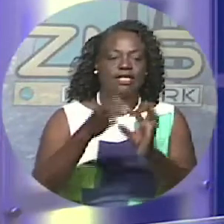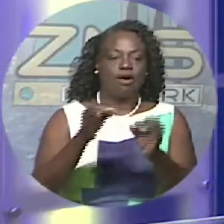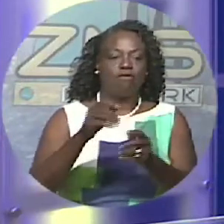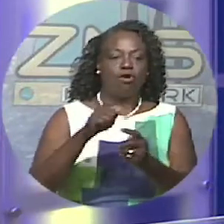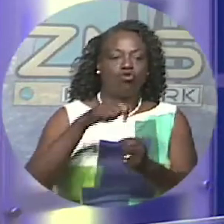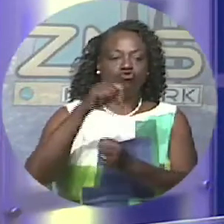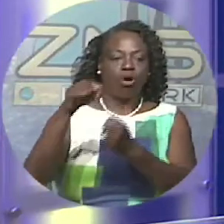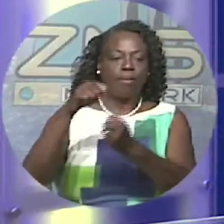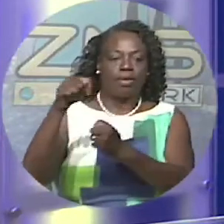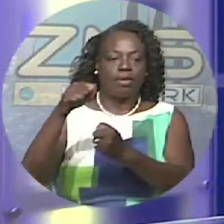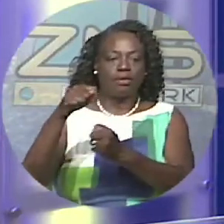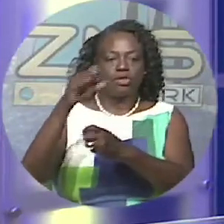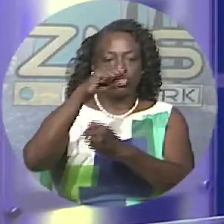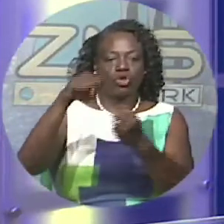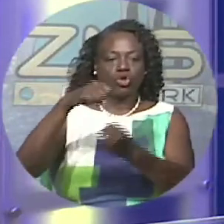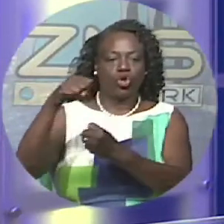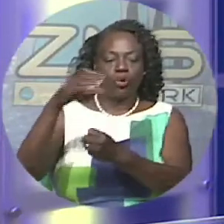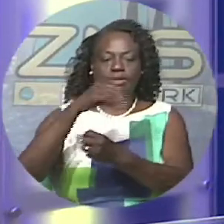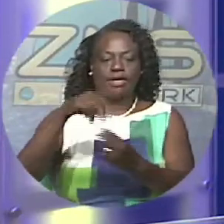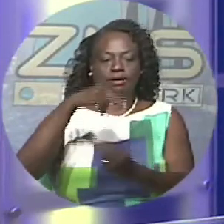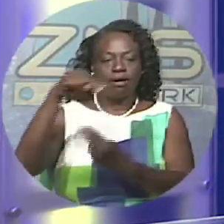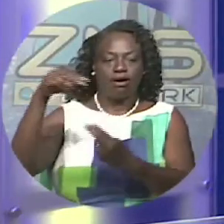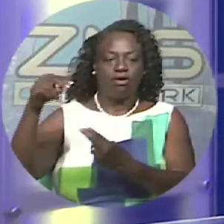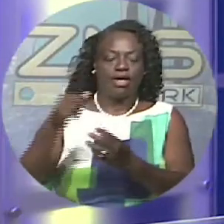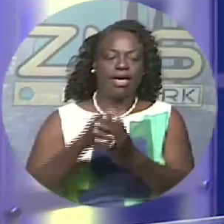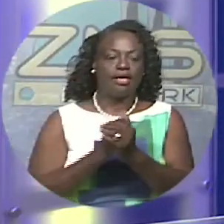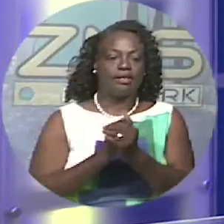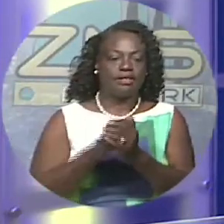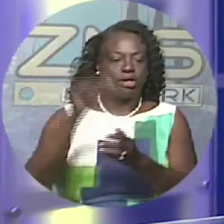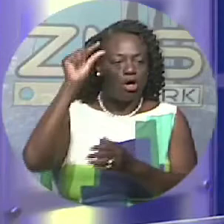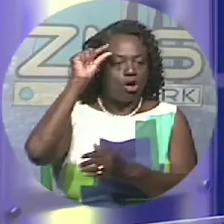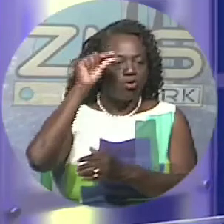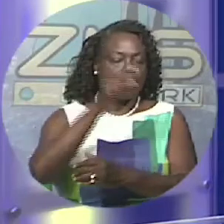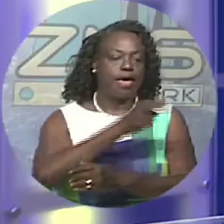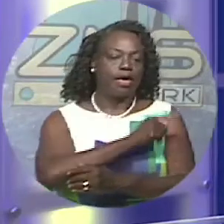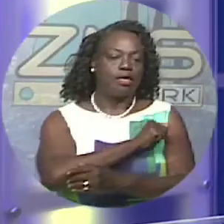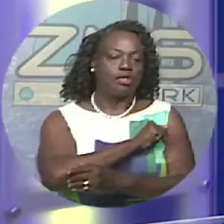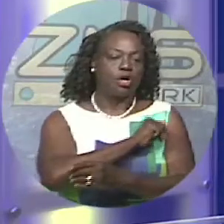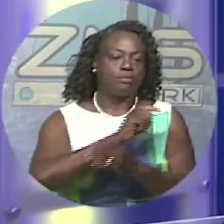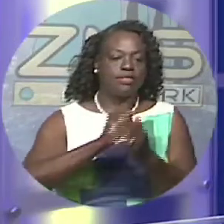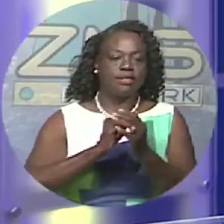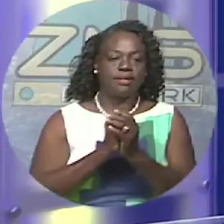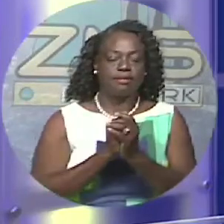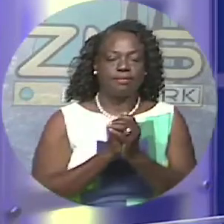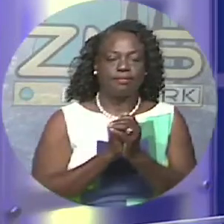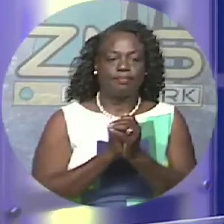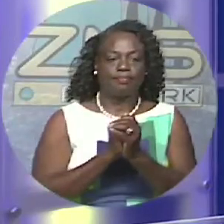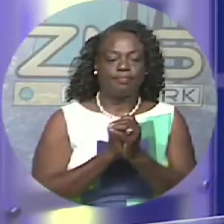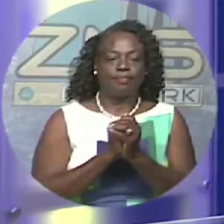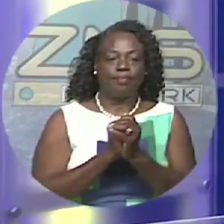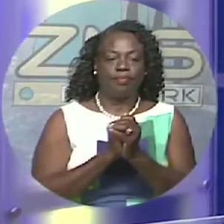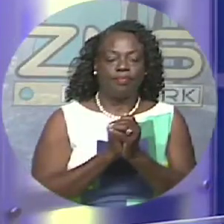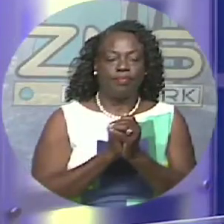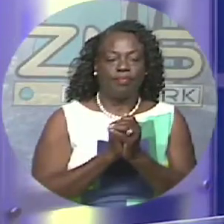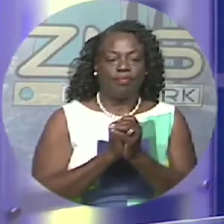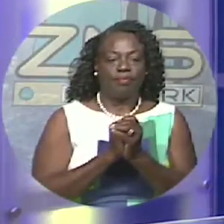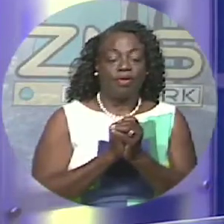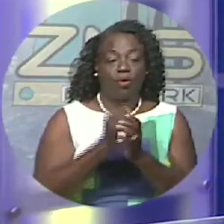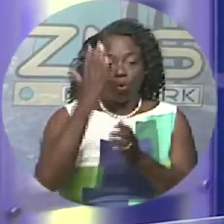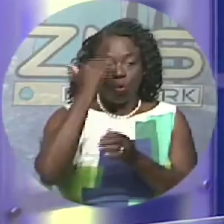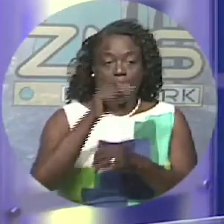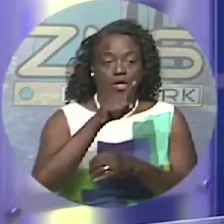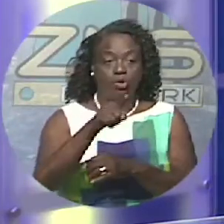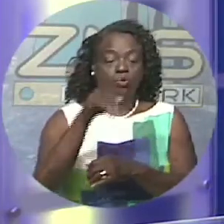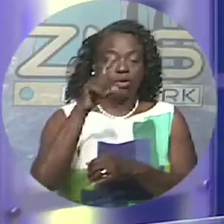hurricanes. Meteorologist Greg Thompson joins us live in studio with more details on this year's hurricane season and why residents like you should always